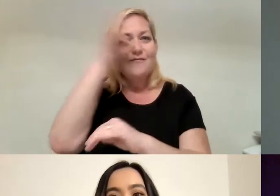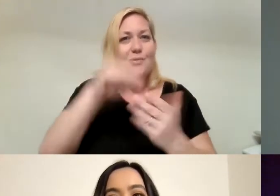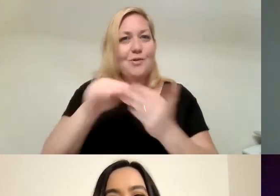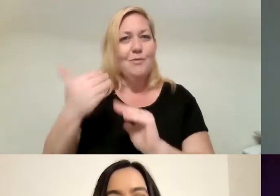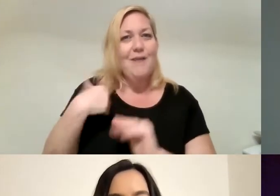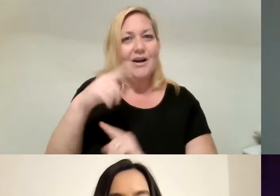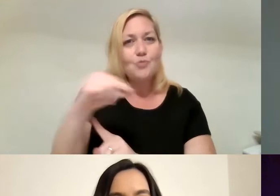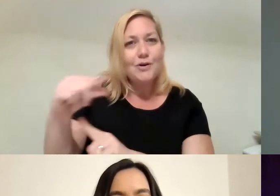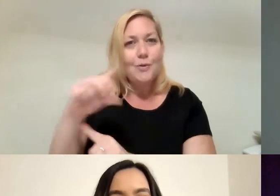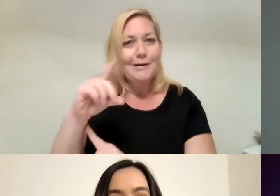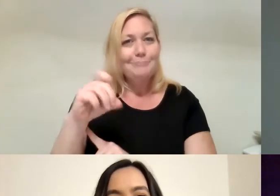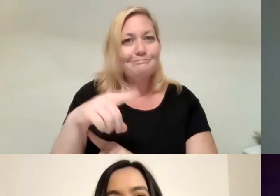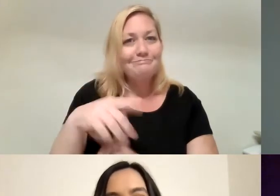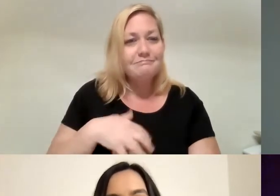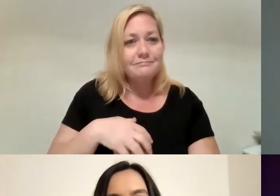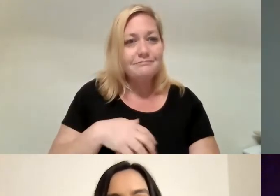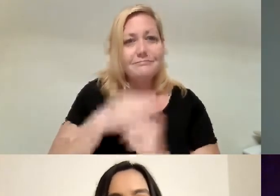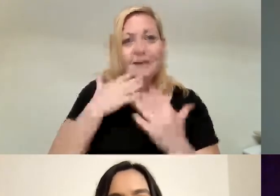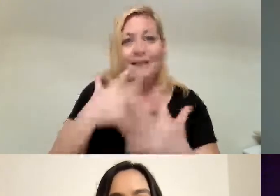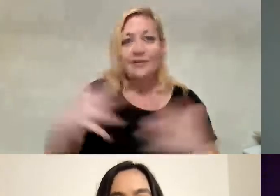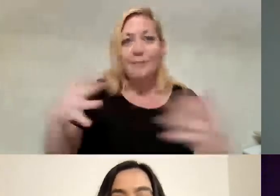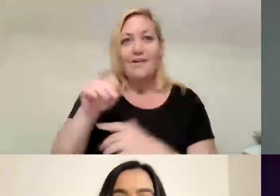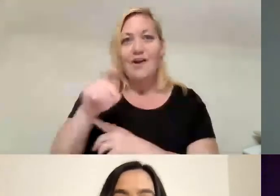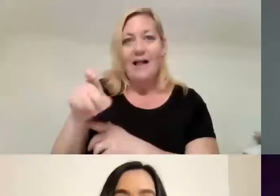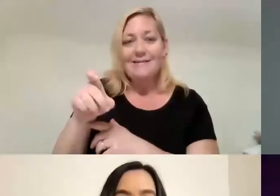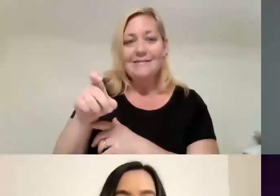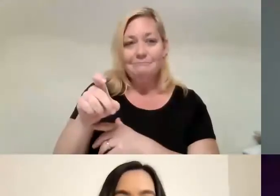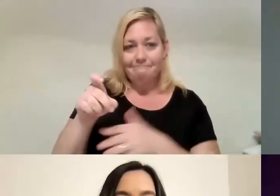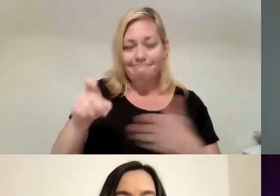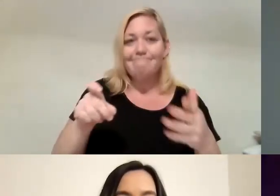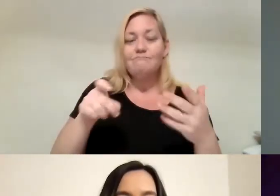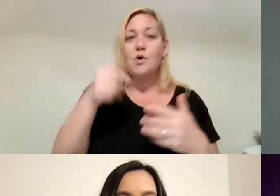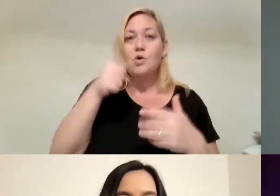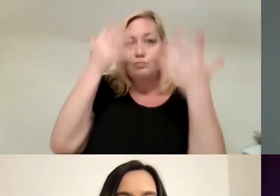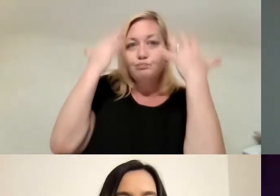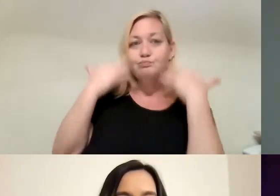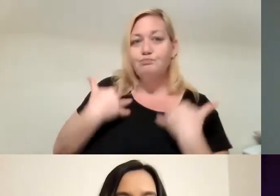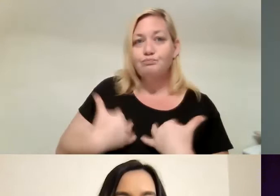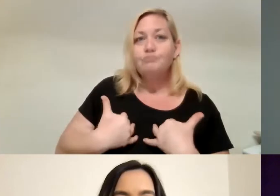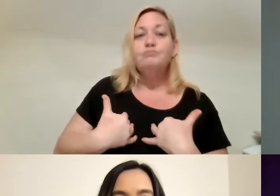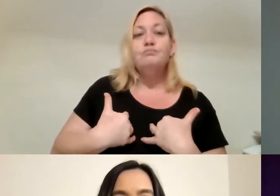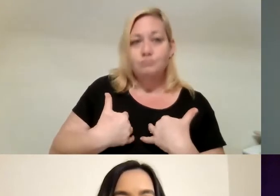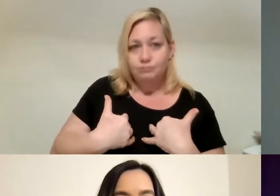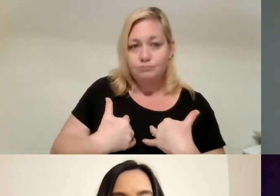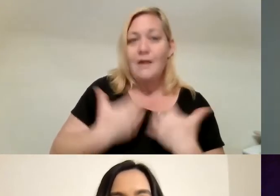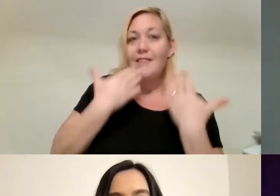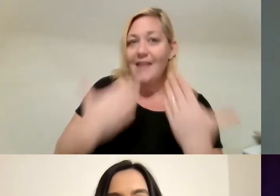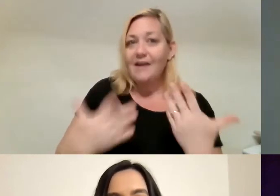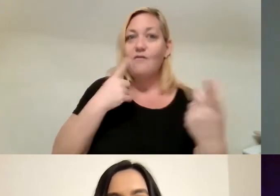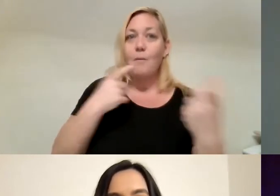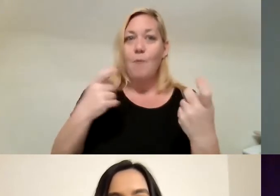2020? Thanks so much, Alex. First and foremost, just want to thank you for moderating